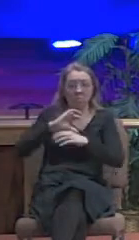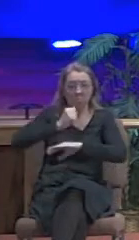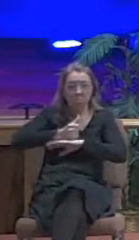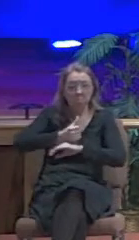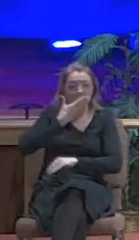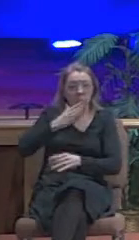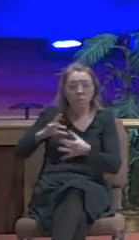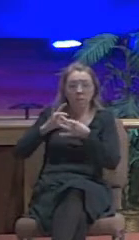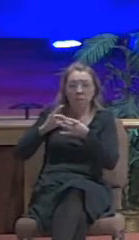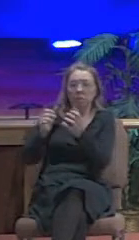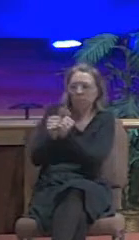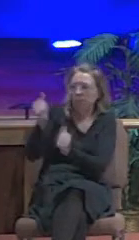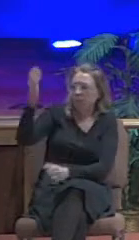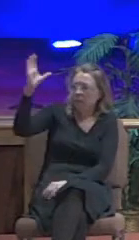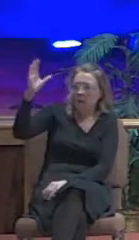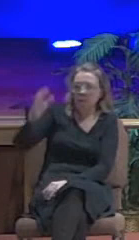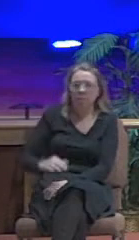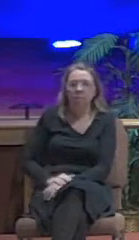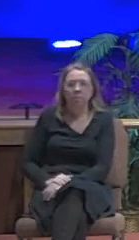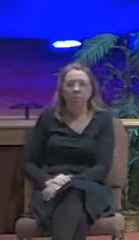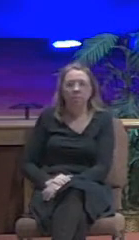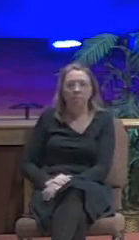As a pastor, I get it all the time, God. You'll